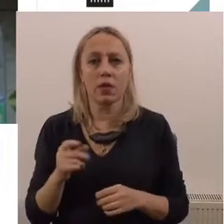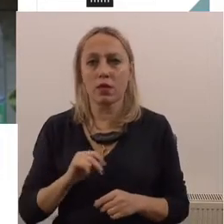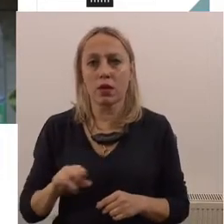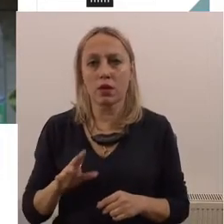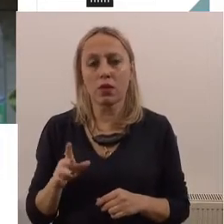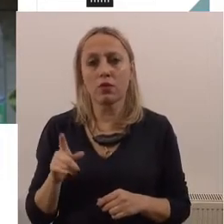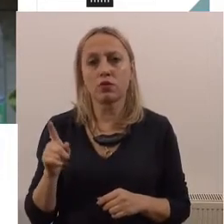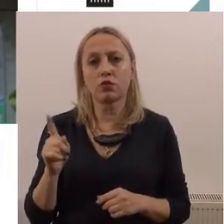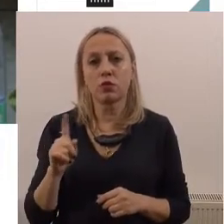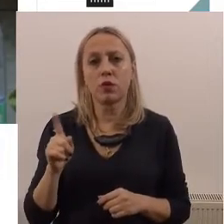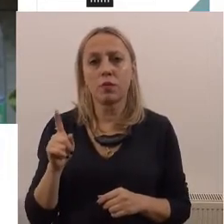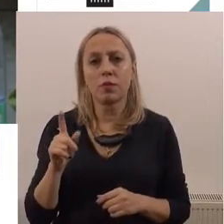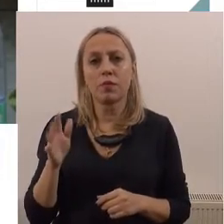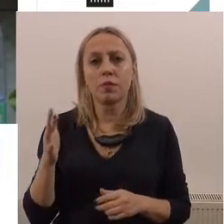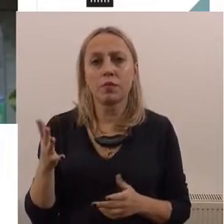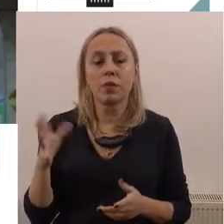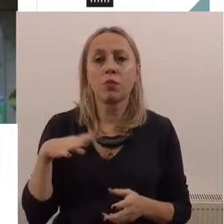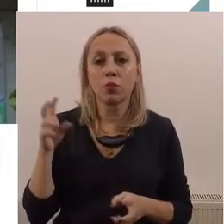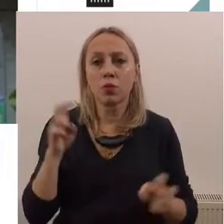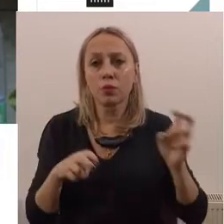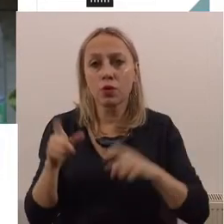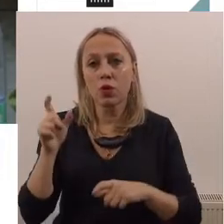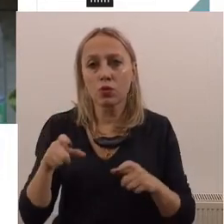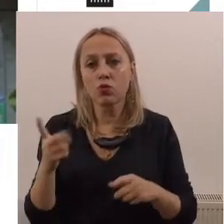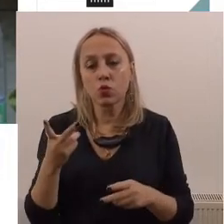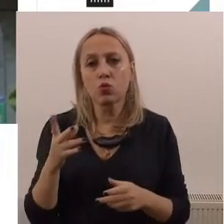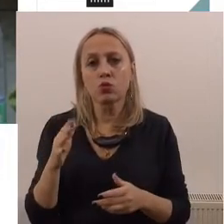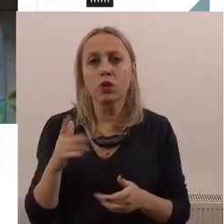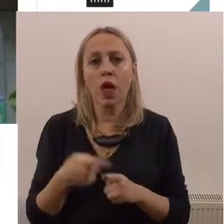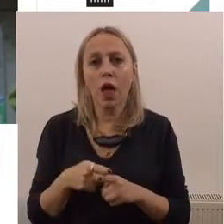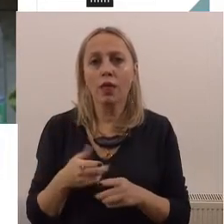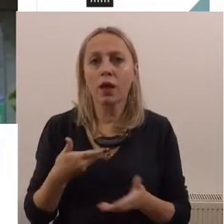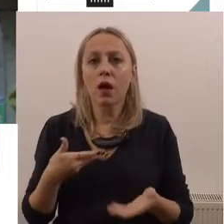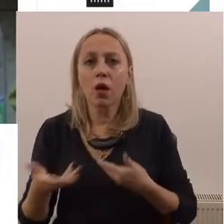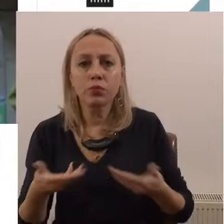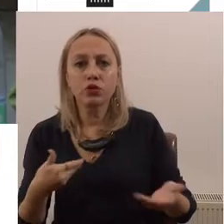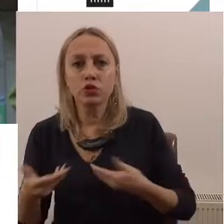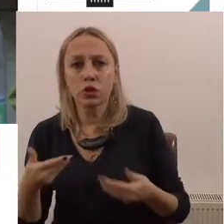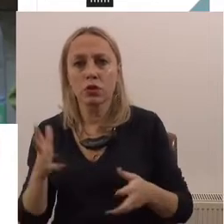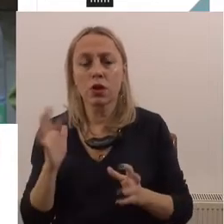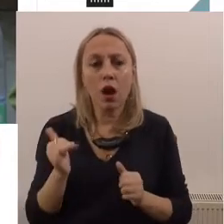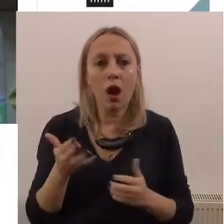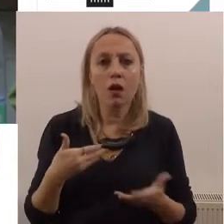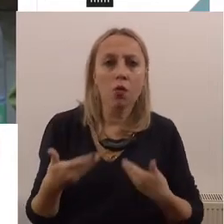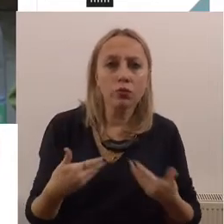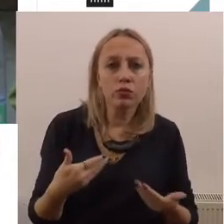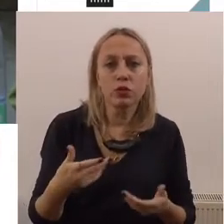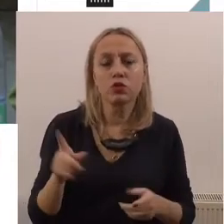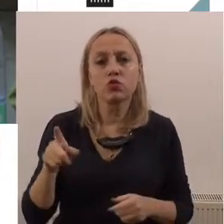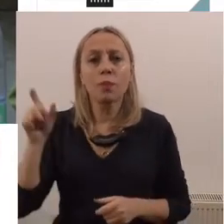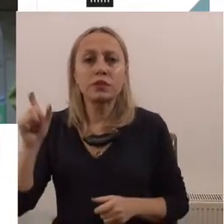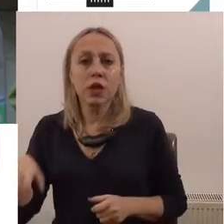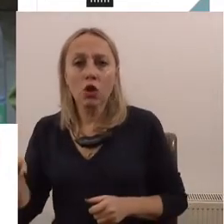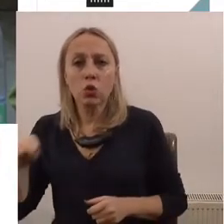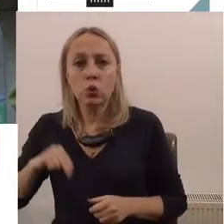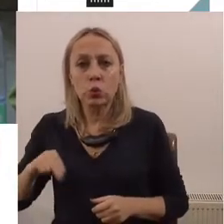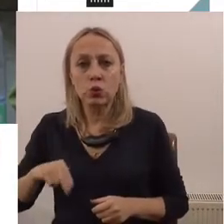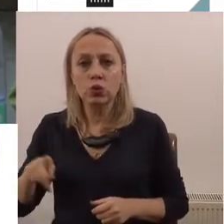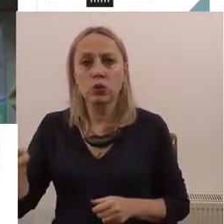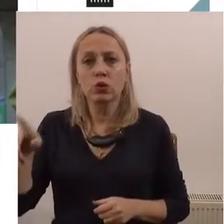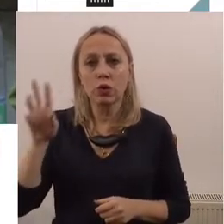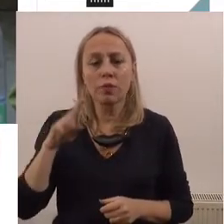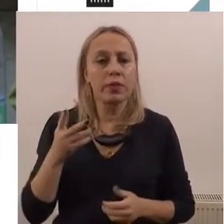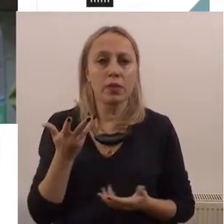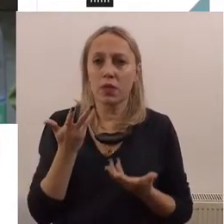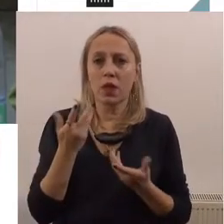never worked with inclusivity before. So they needed to establish communication with the people who would come to the museum. So the